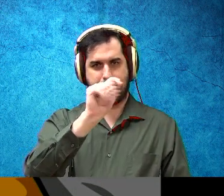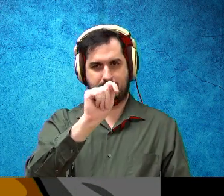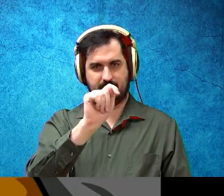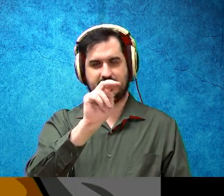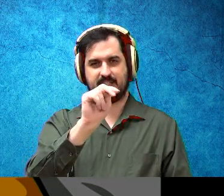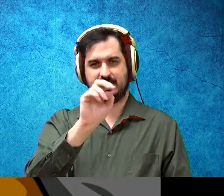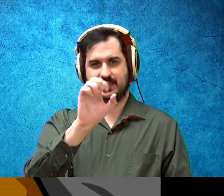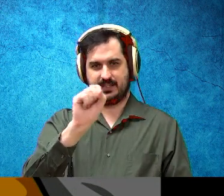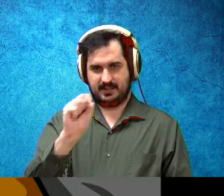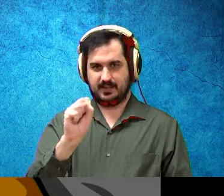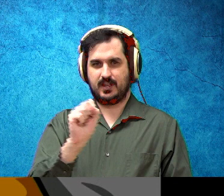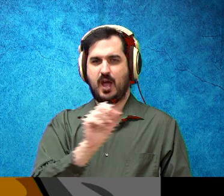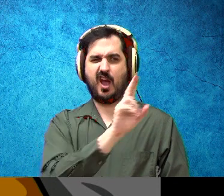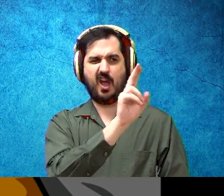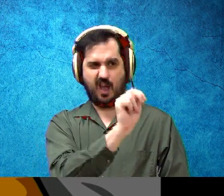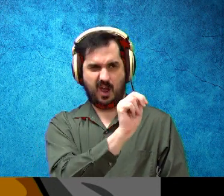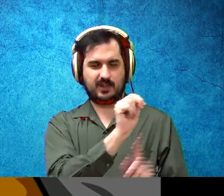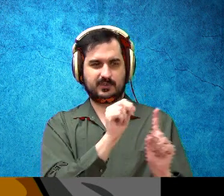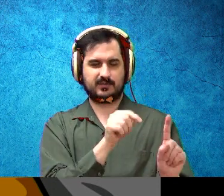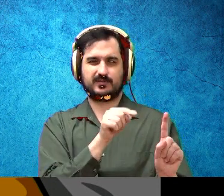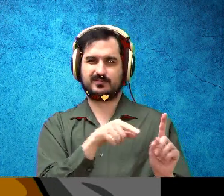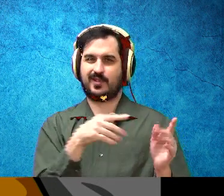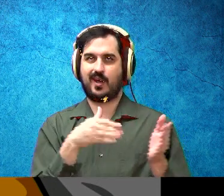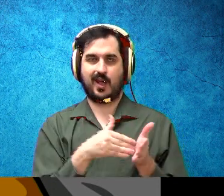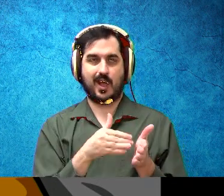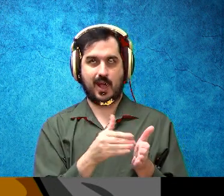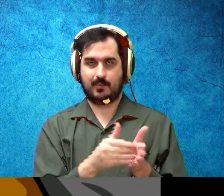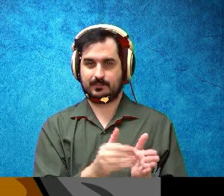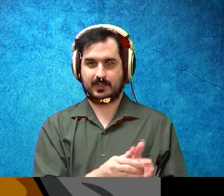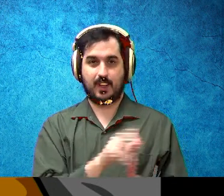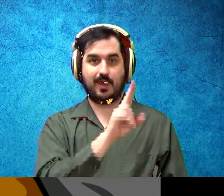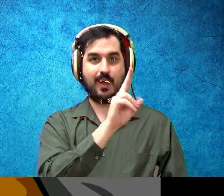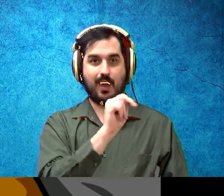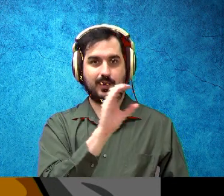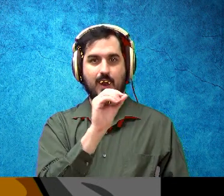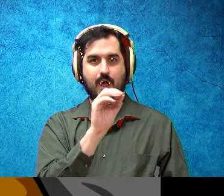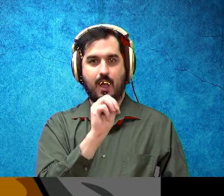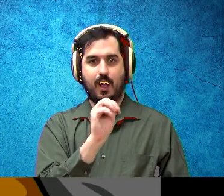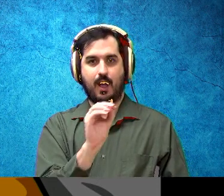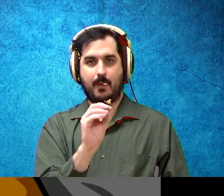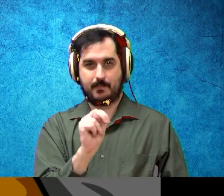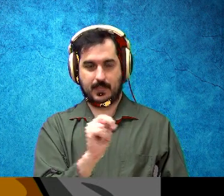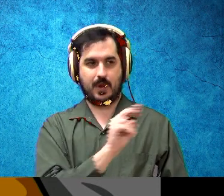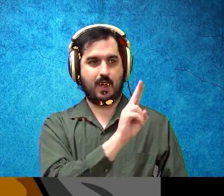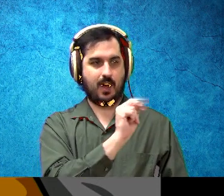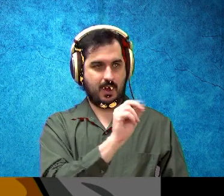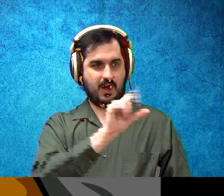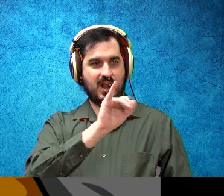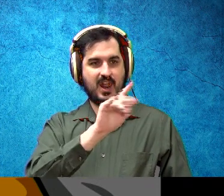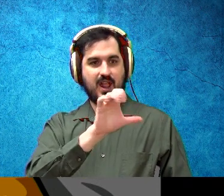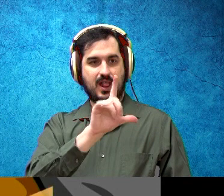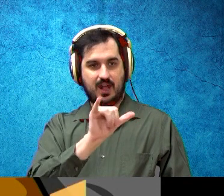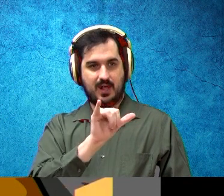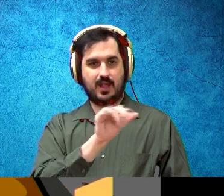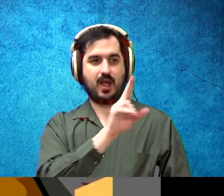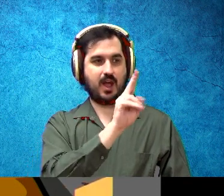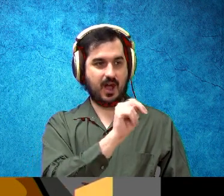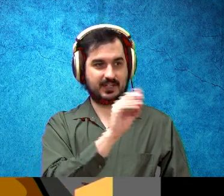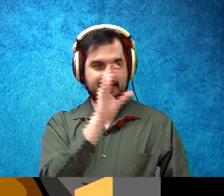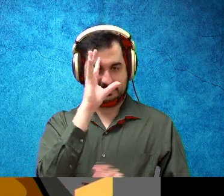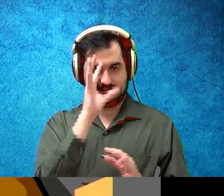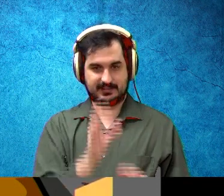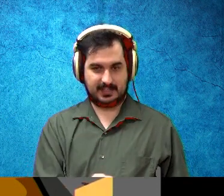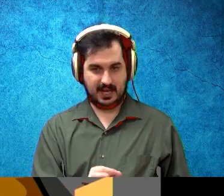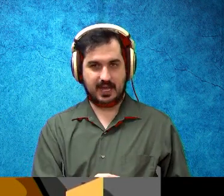really common prefix that we see in a lot of words. Uncommon, unlikely, undecided, unclear. Pleasant